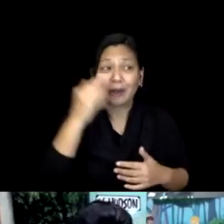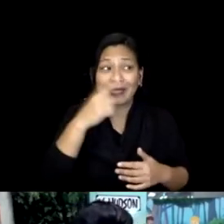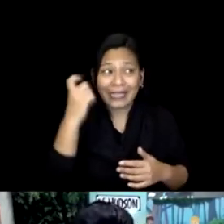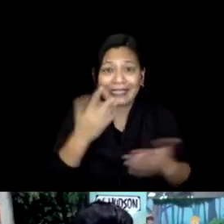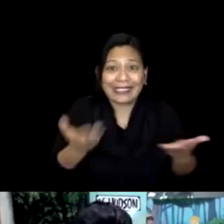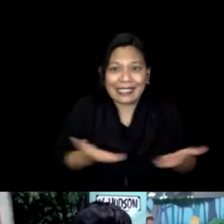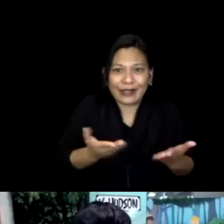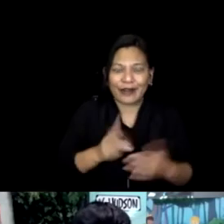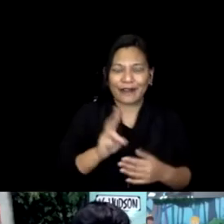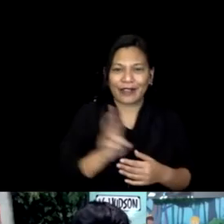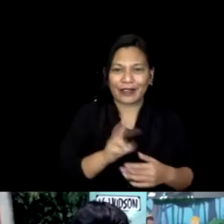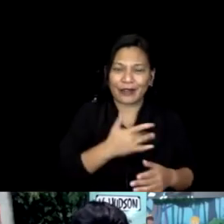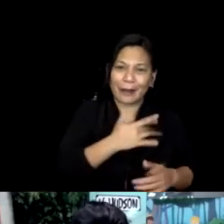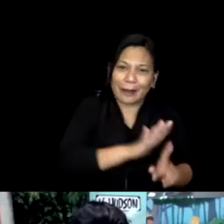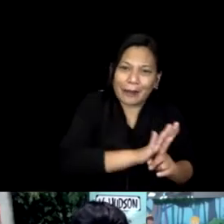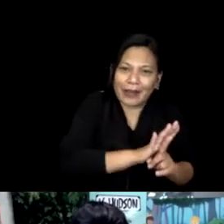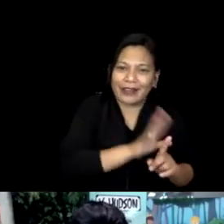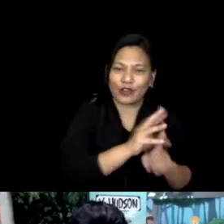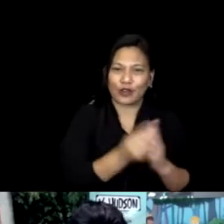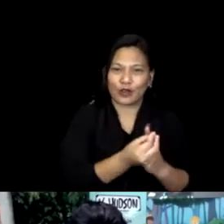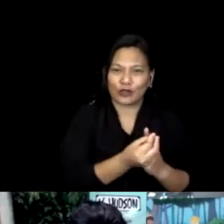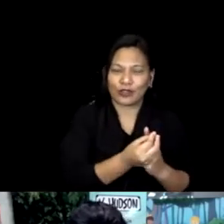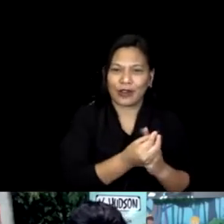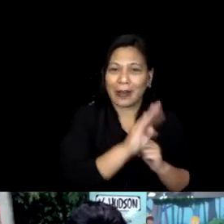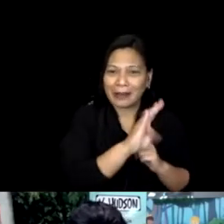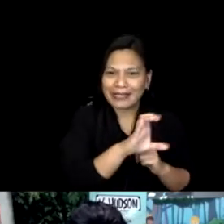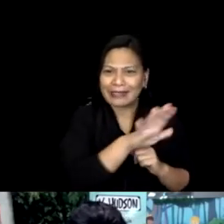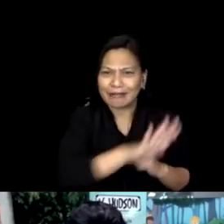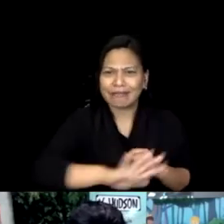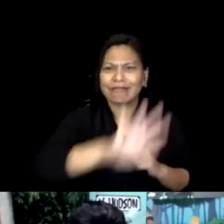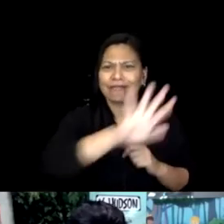so interesting that it took me living somewhere else to